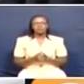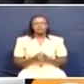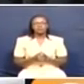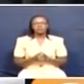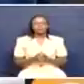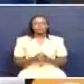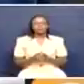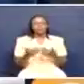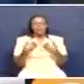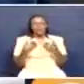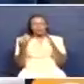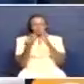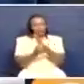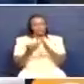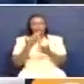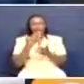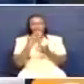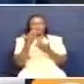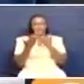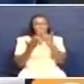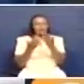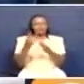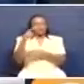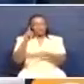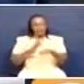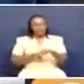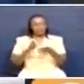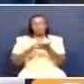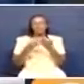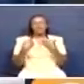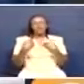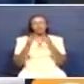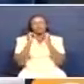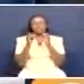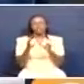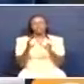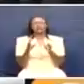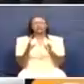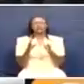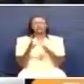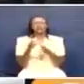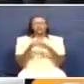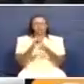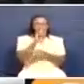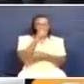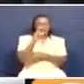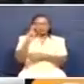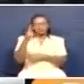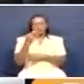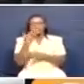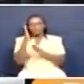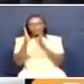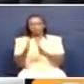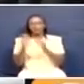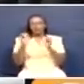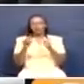Having filed the responses in time, my lords, there was absolutely nothing the first and second respondents could have done to cause or to